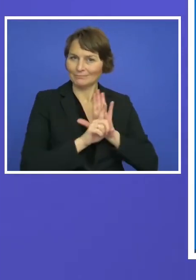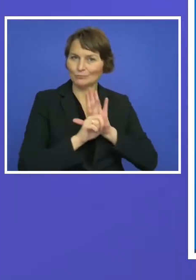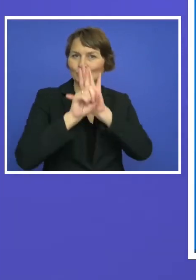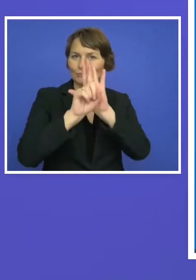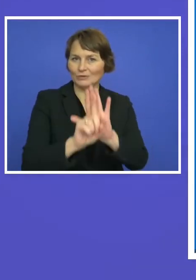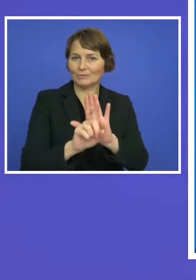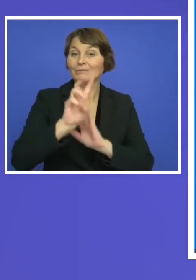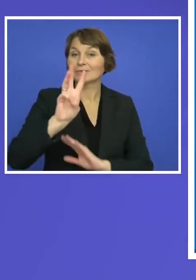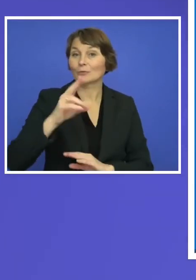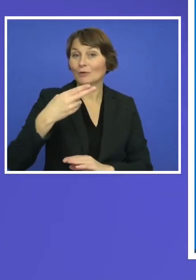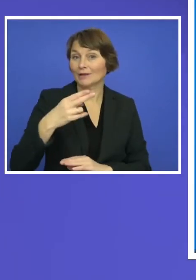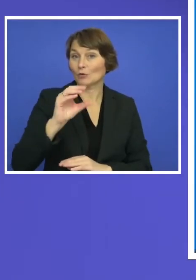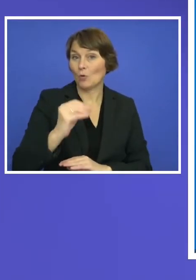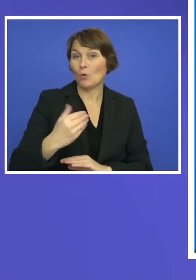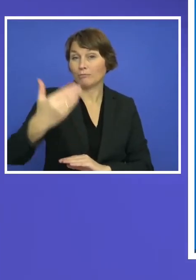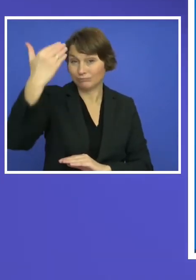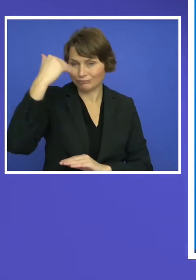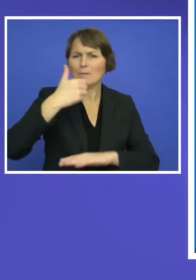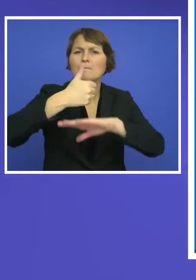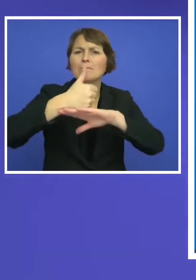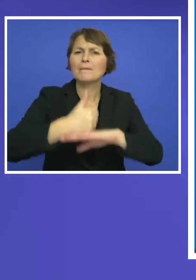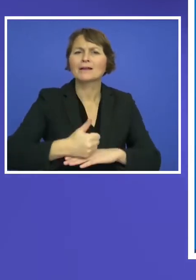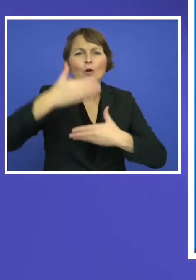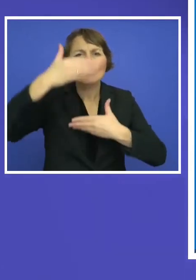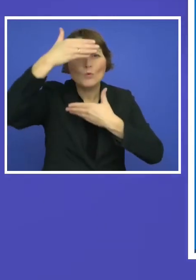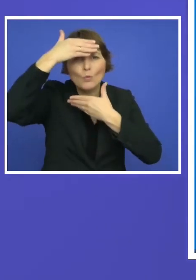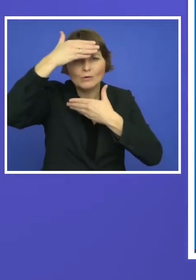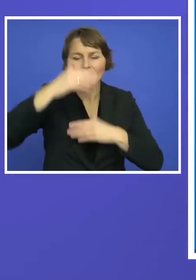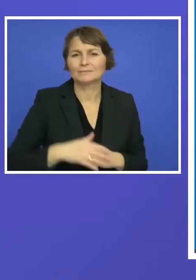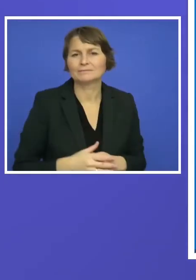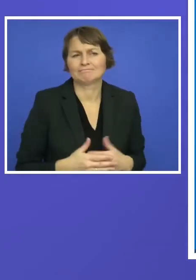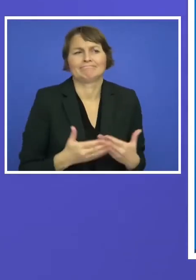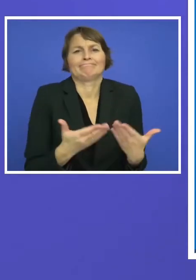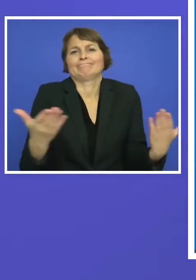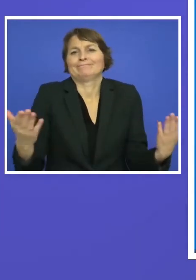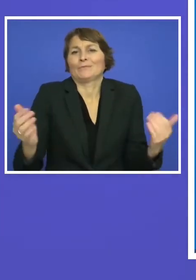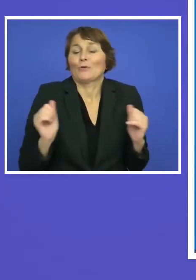I of course there is in any organization,